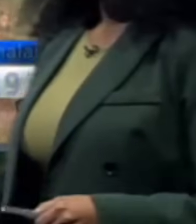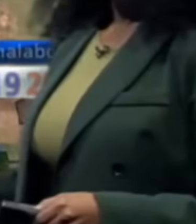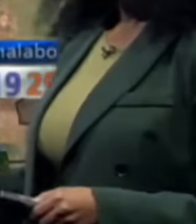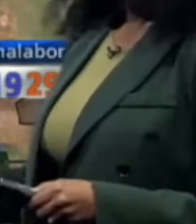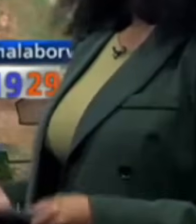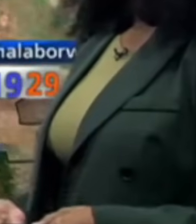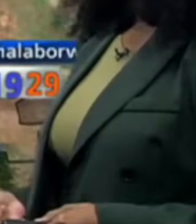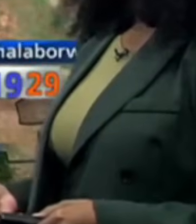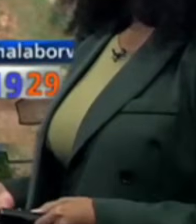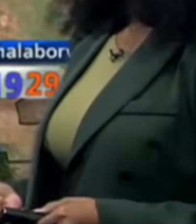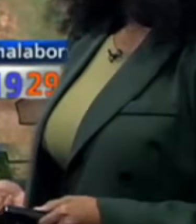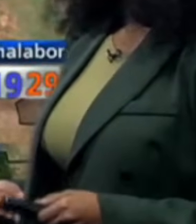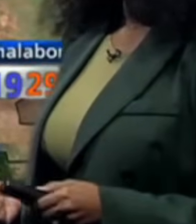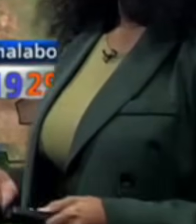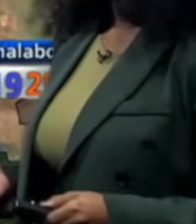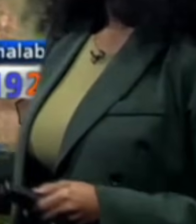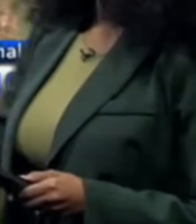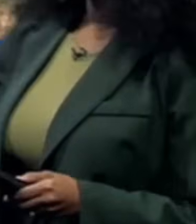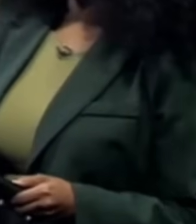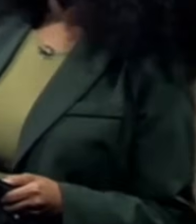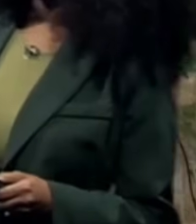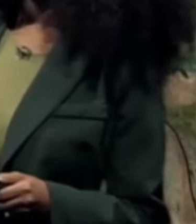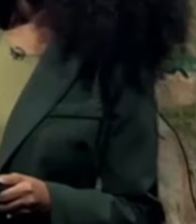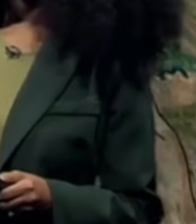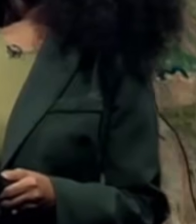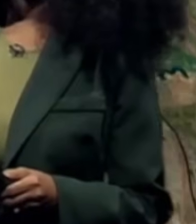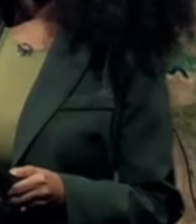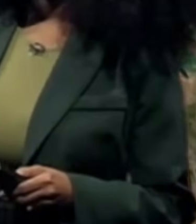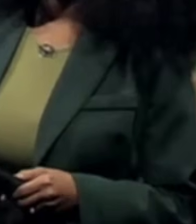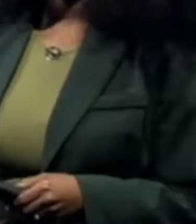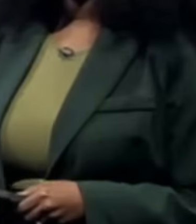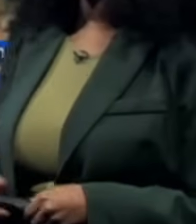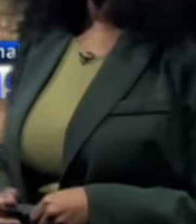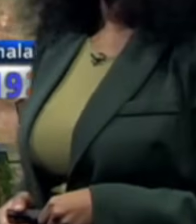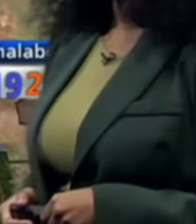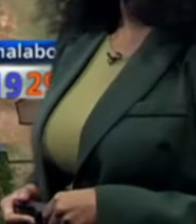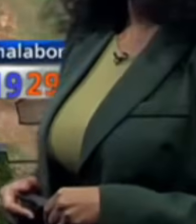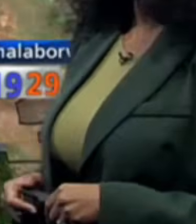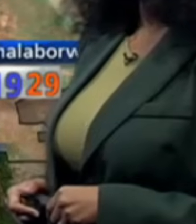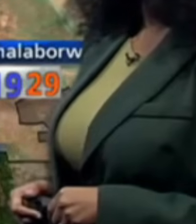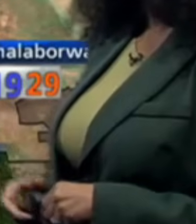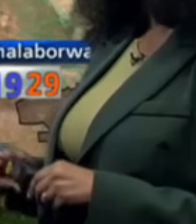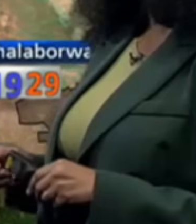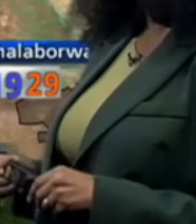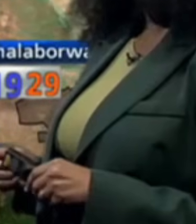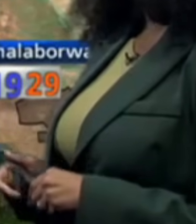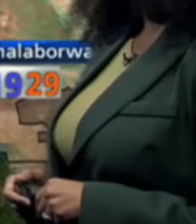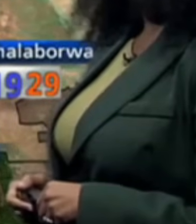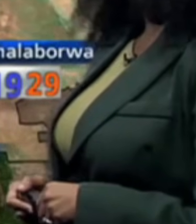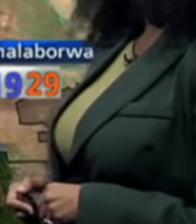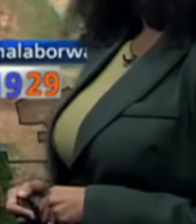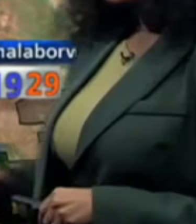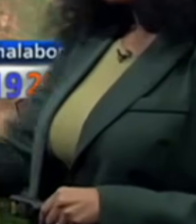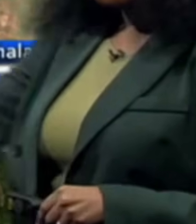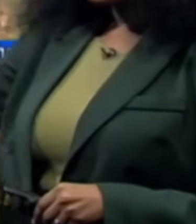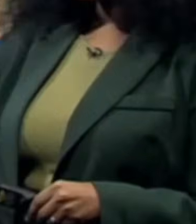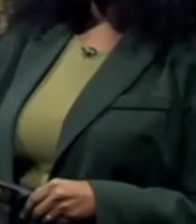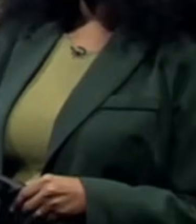re lebella Limpopo mo provinceng go tla nna le gone go aparelwa ke maru go bophirima jwa province le Phalale ka digata di le 17 go ya go di le